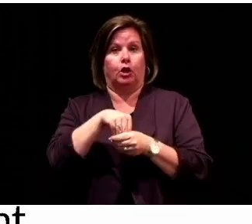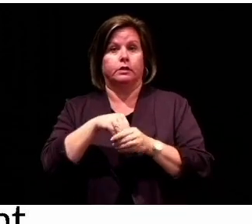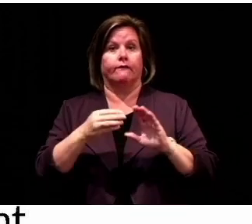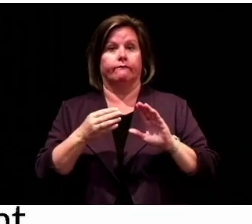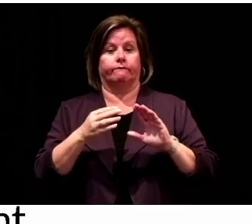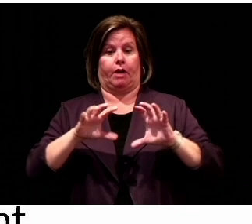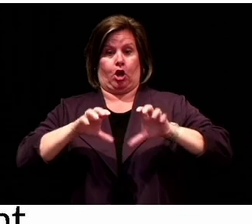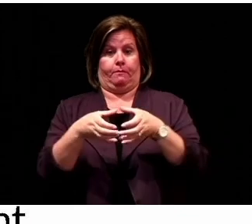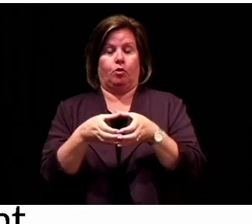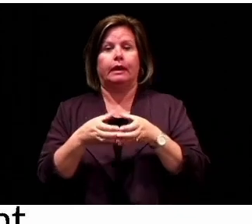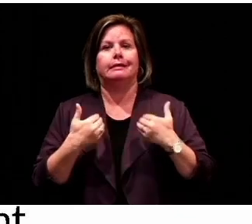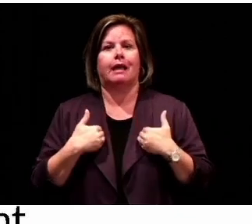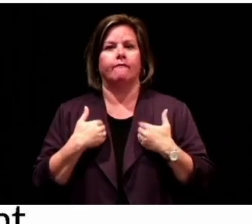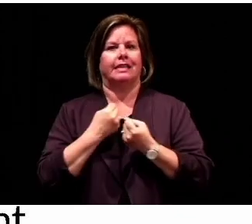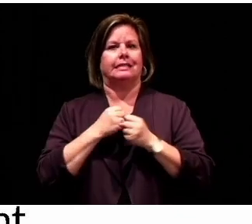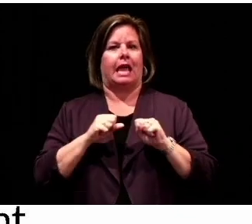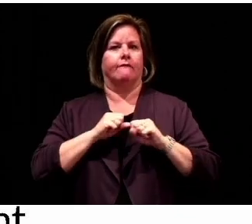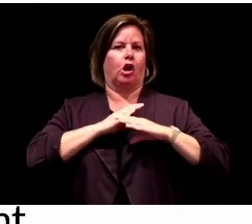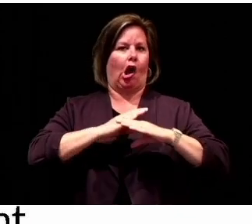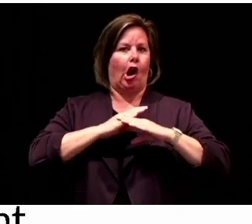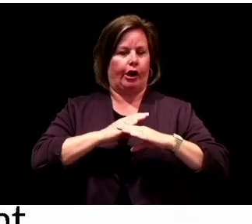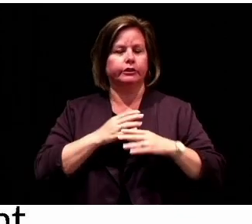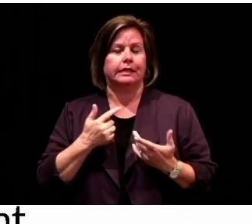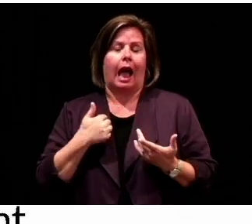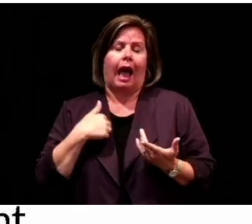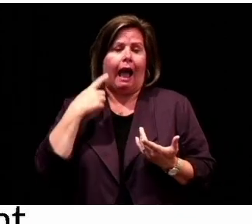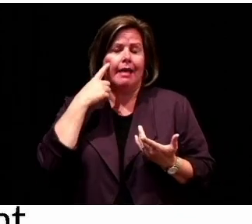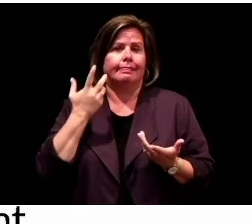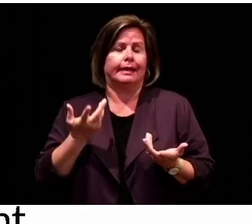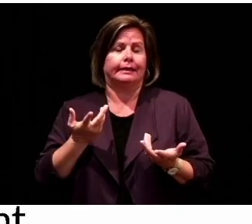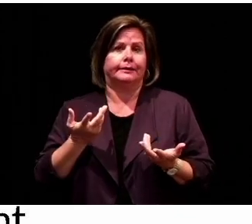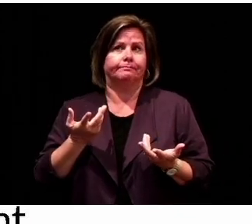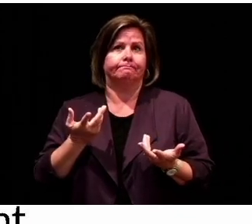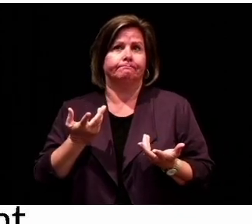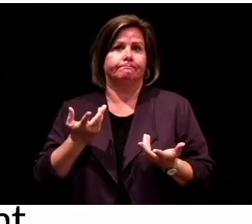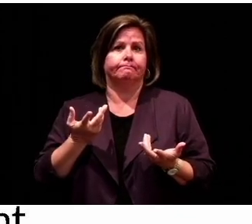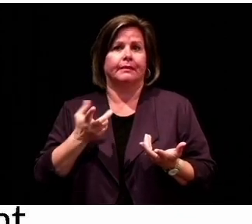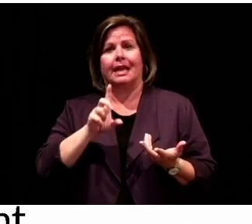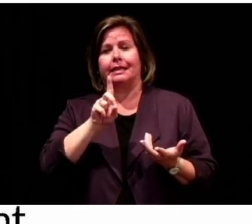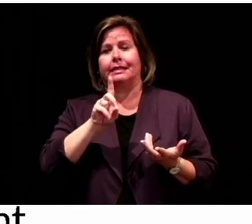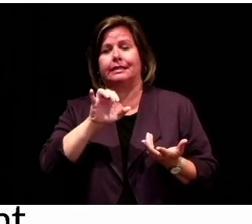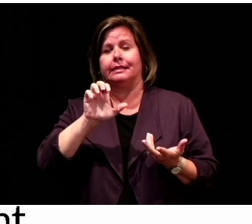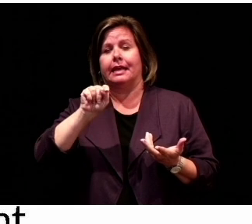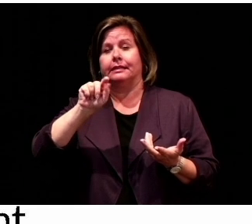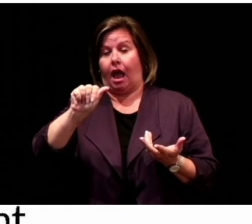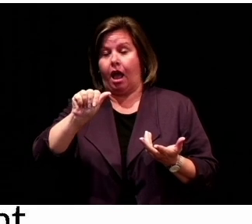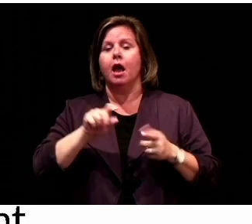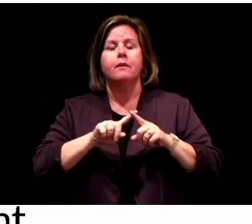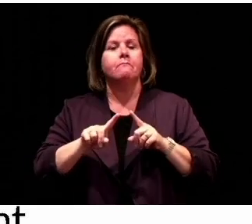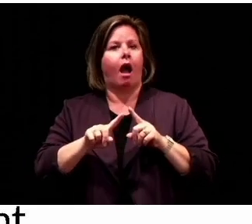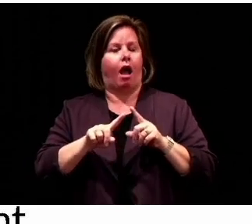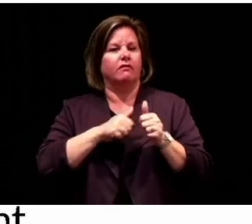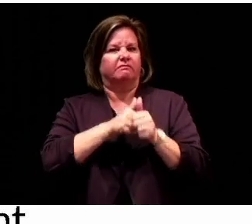employment cases, because it's not necessarily always a business type situation with housing. But defendant must show it's necessary to